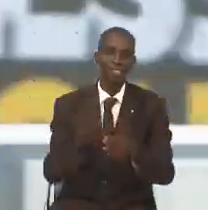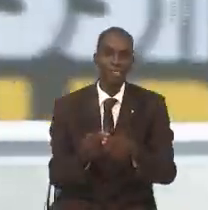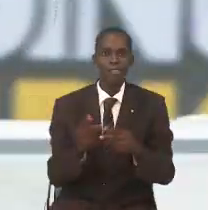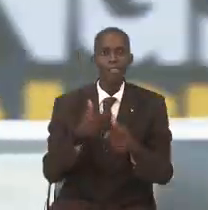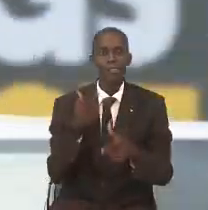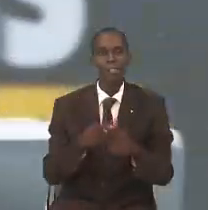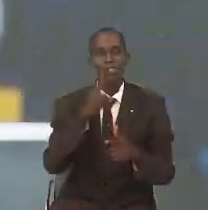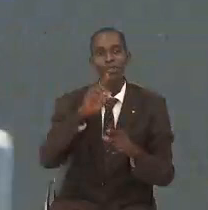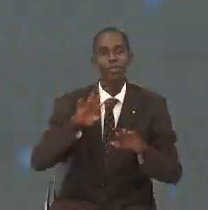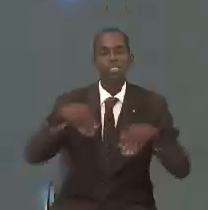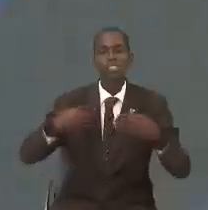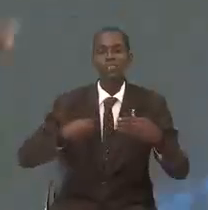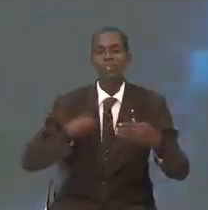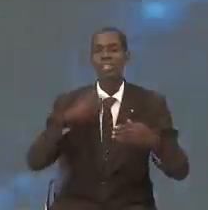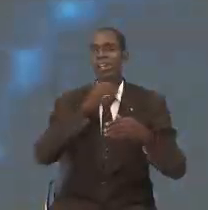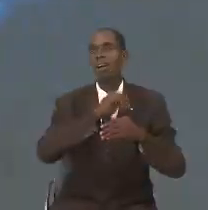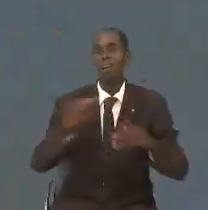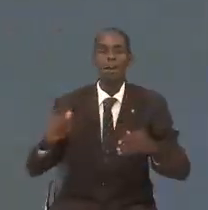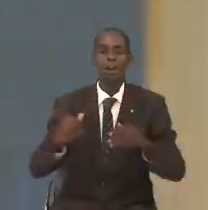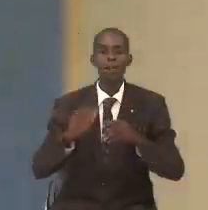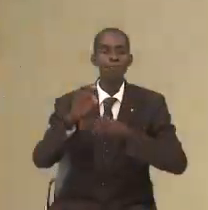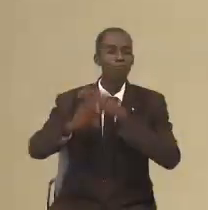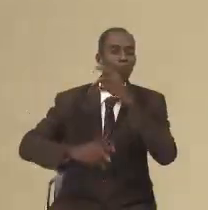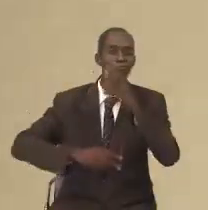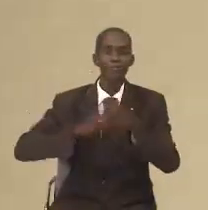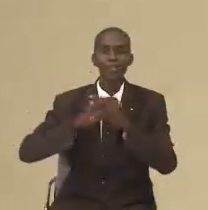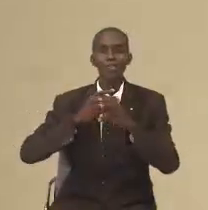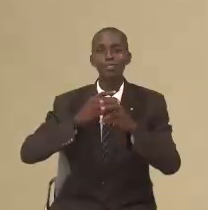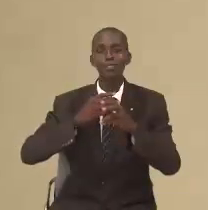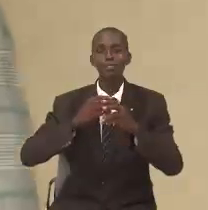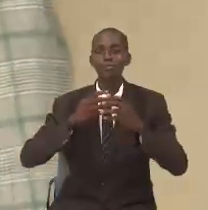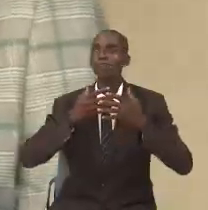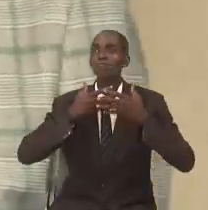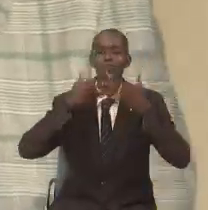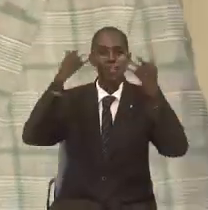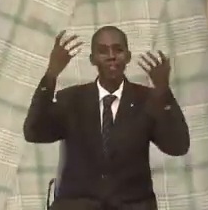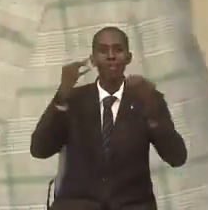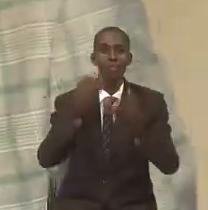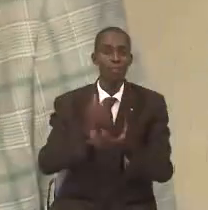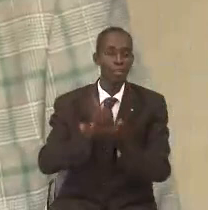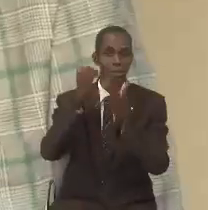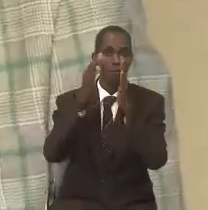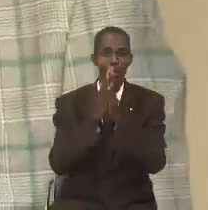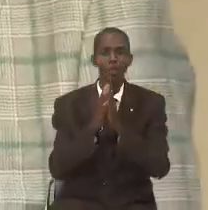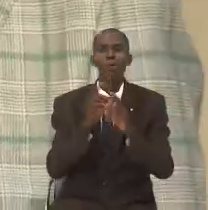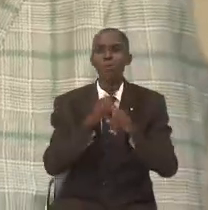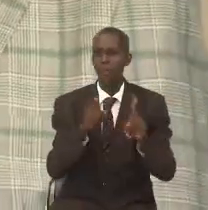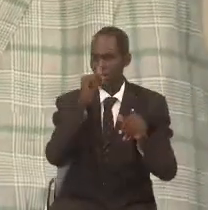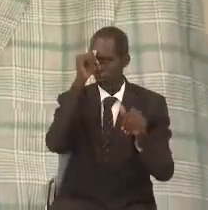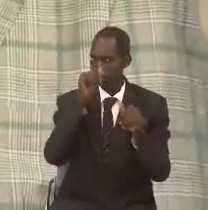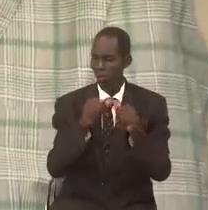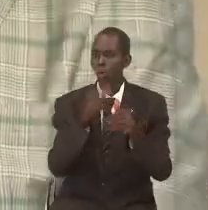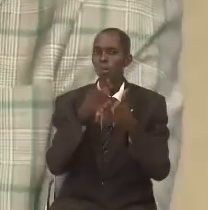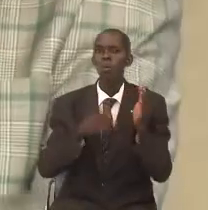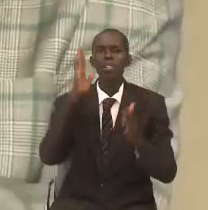me a global amen. But you understand, what shall it profit a man if he shall gain all the healing, all